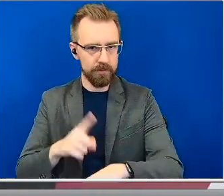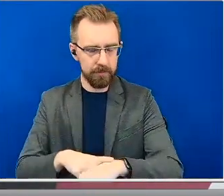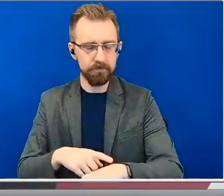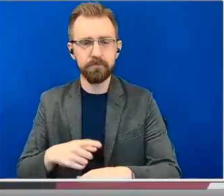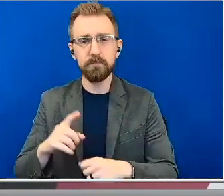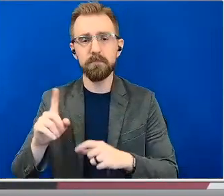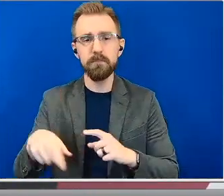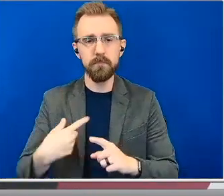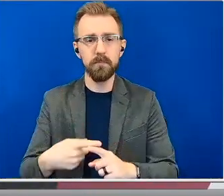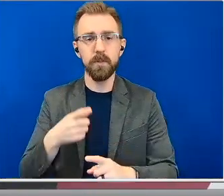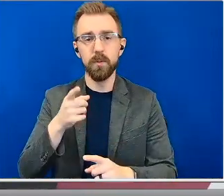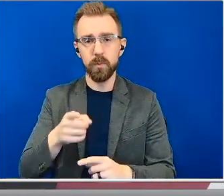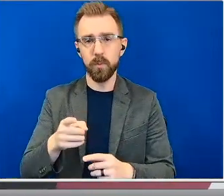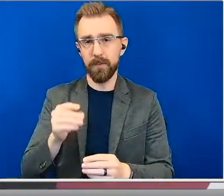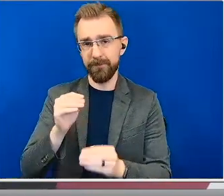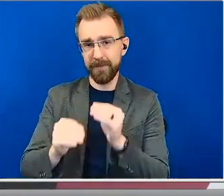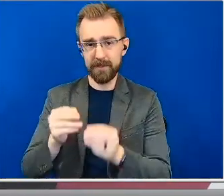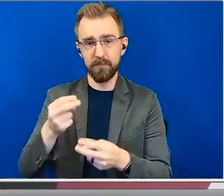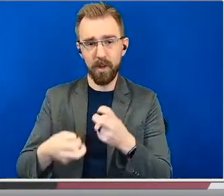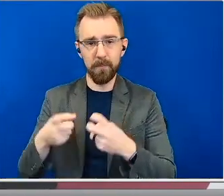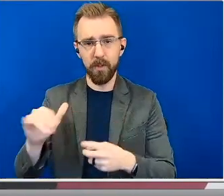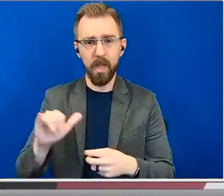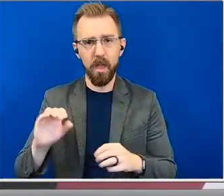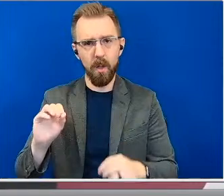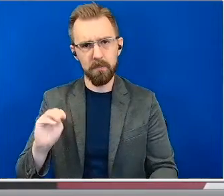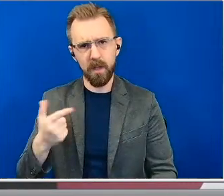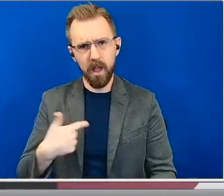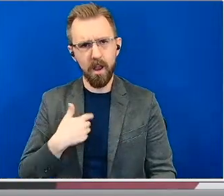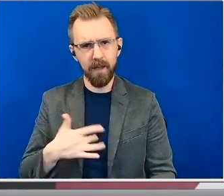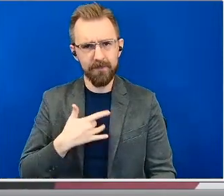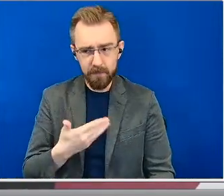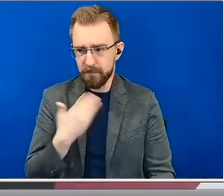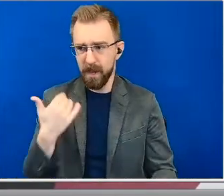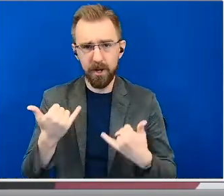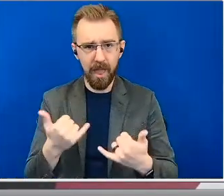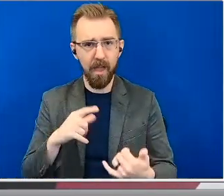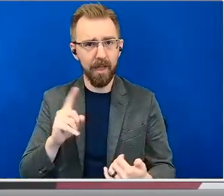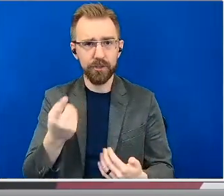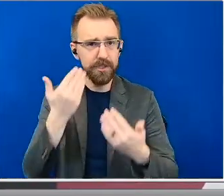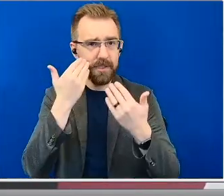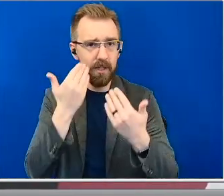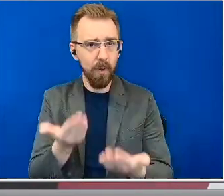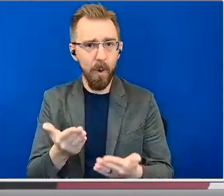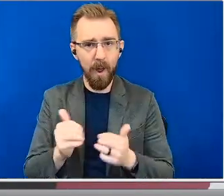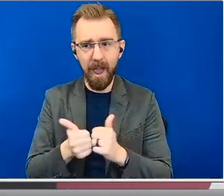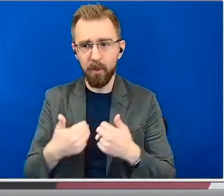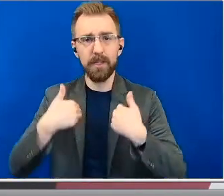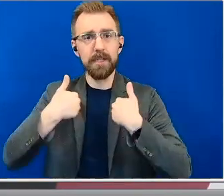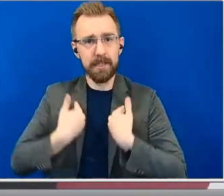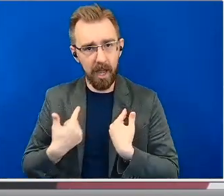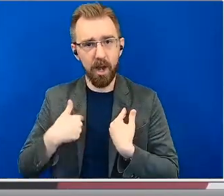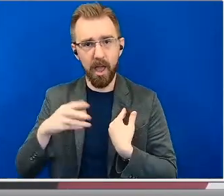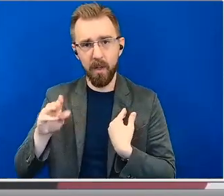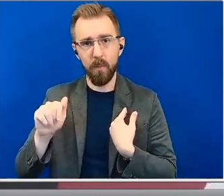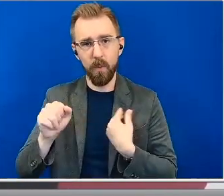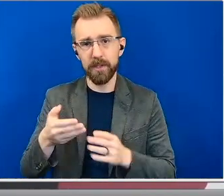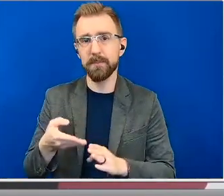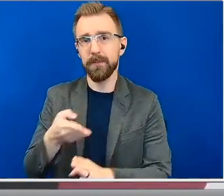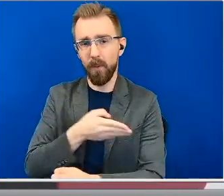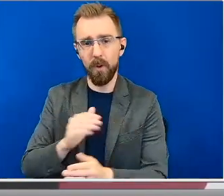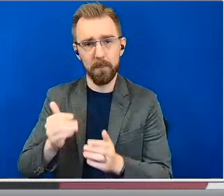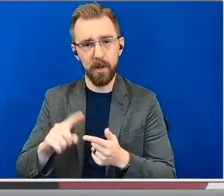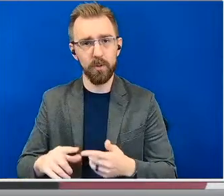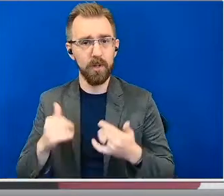problem, then they say, oh my God, I feel much better now. I just did not know how tired I was before as opposed to now, where I have